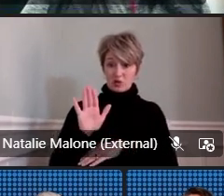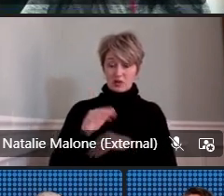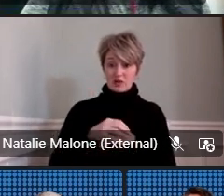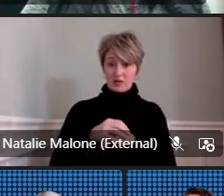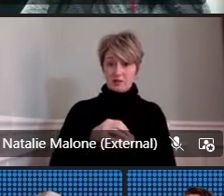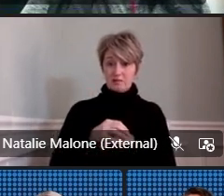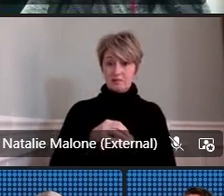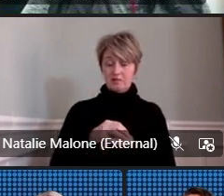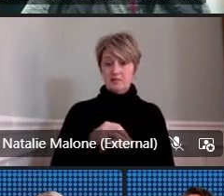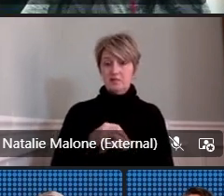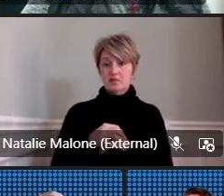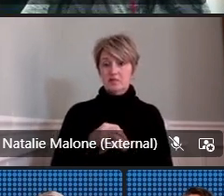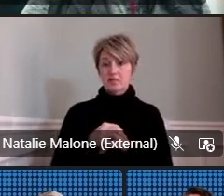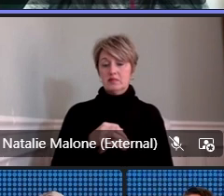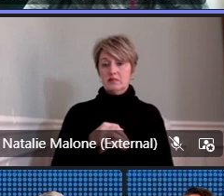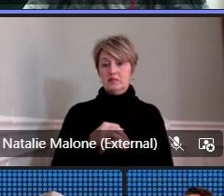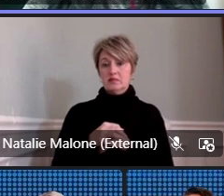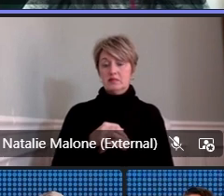second.